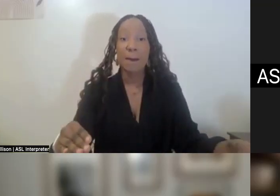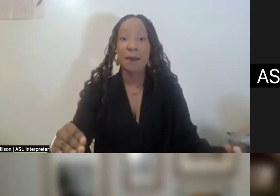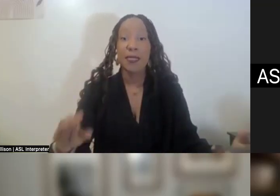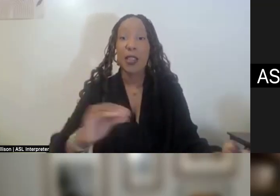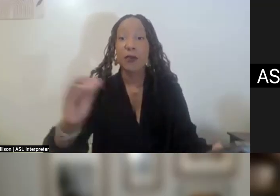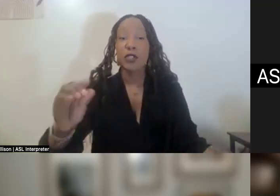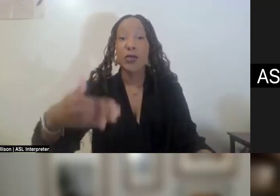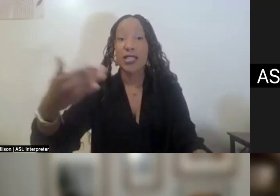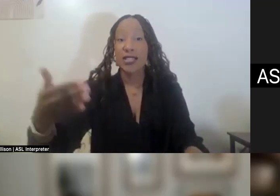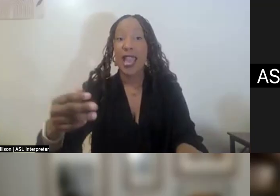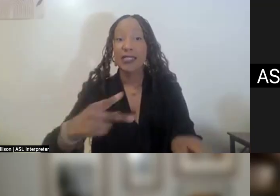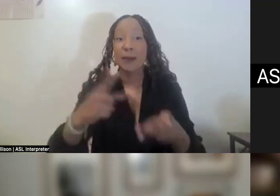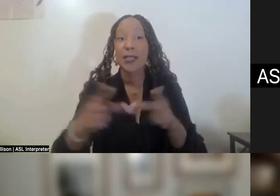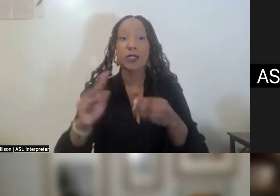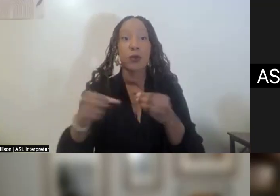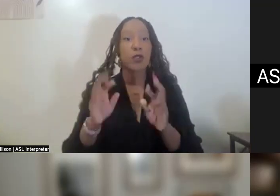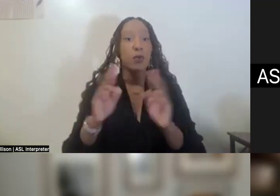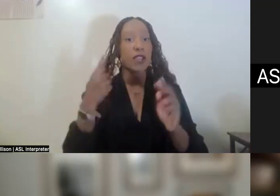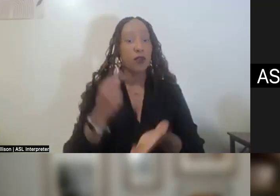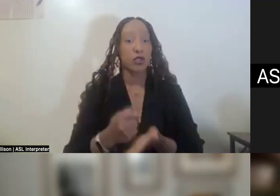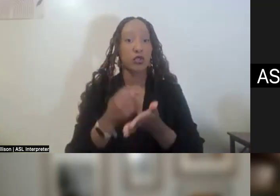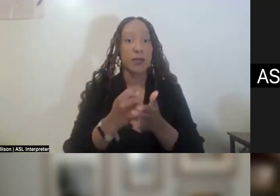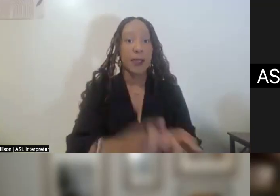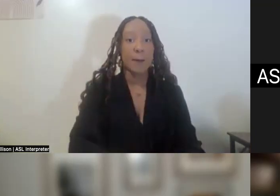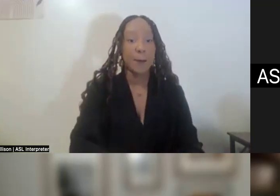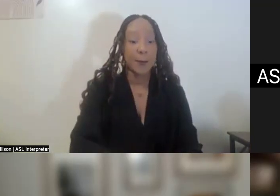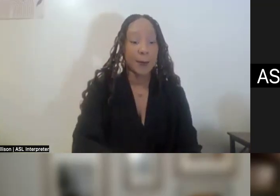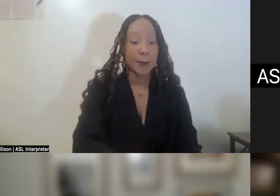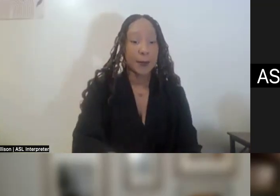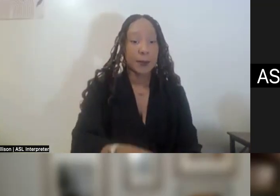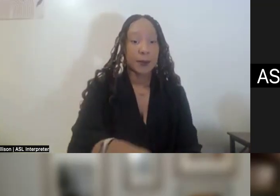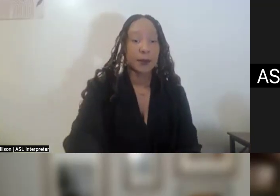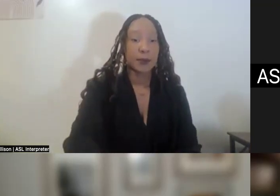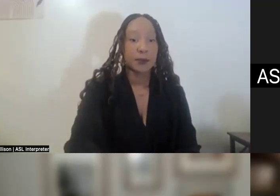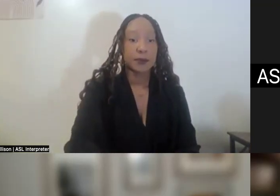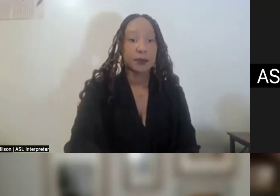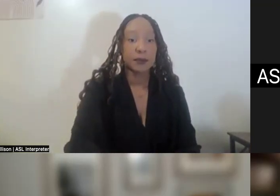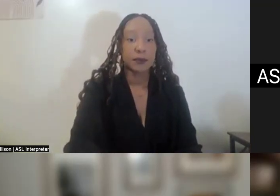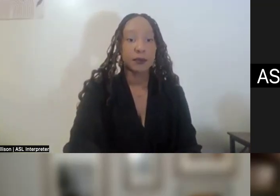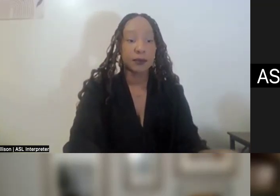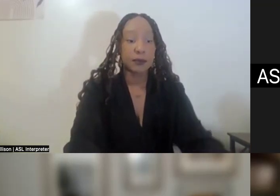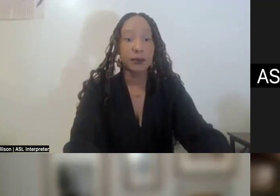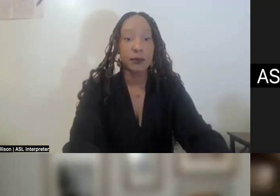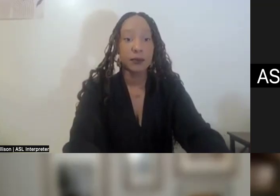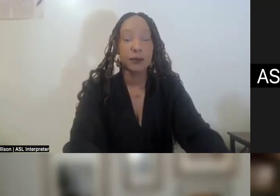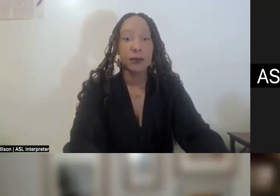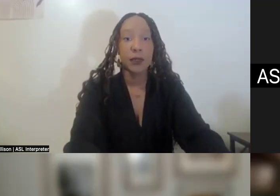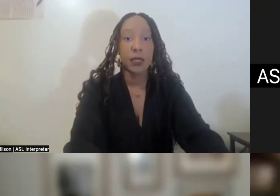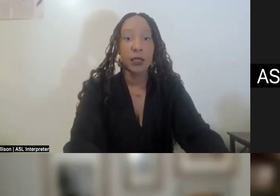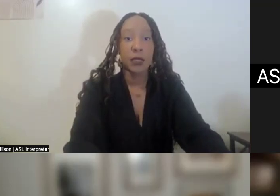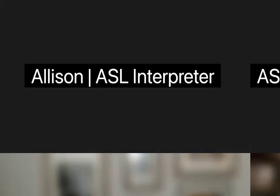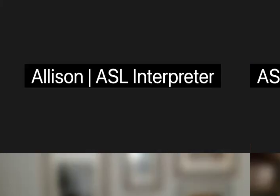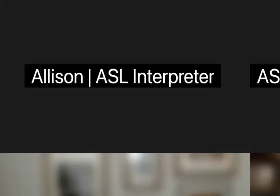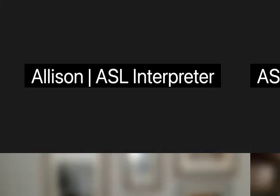place once they are ready for treatment. Awesome. Thank you. All right, so now we've got a couple of questions just about the